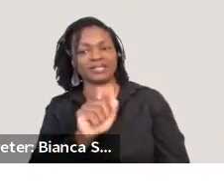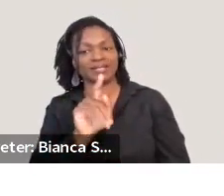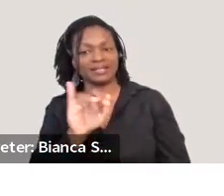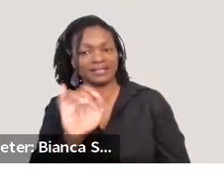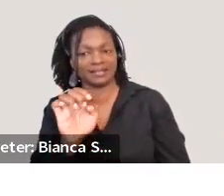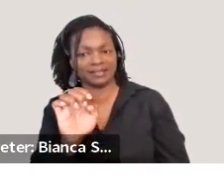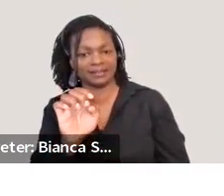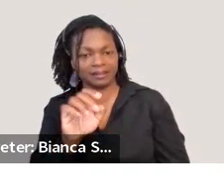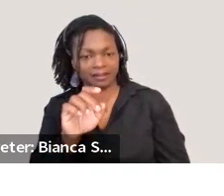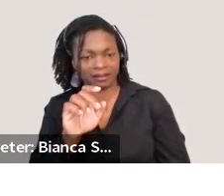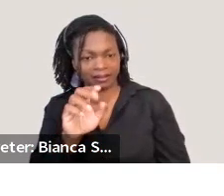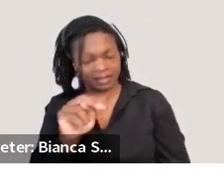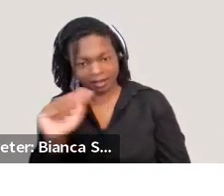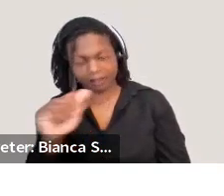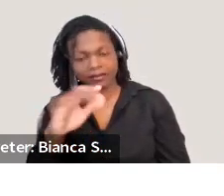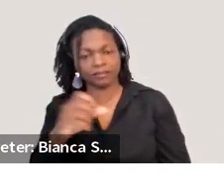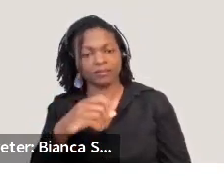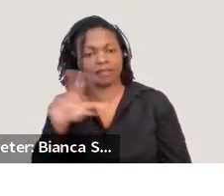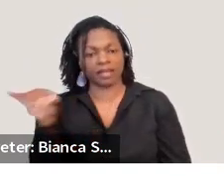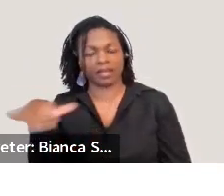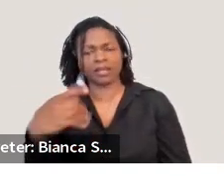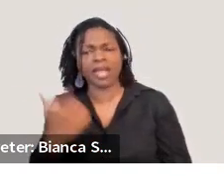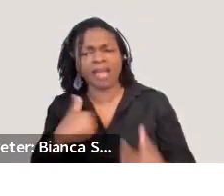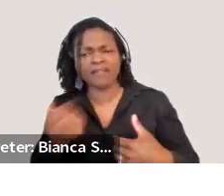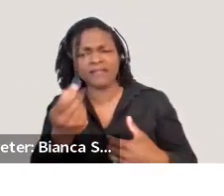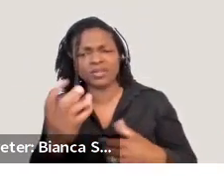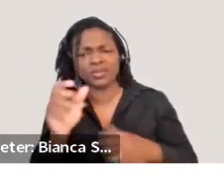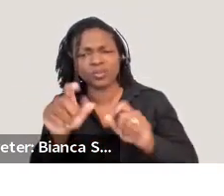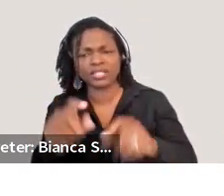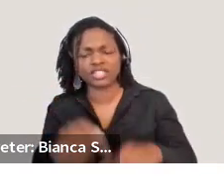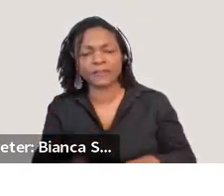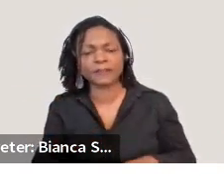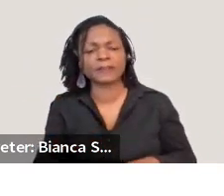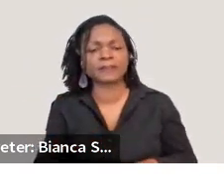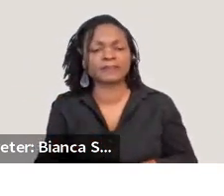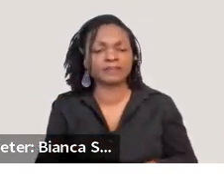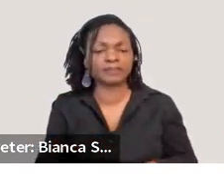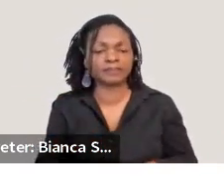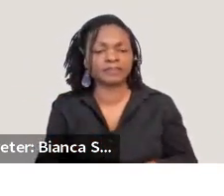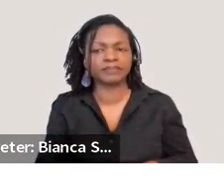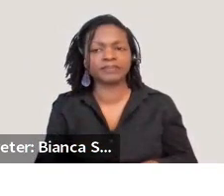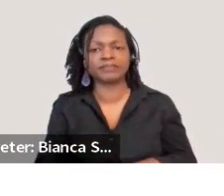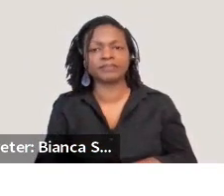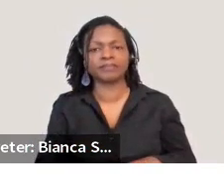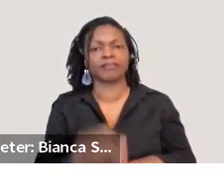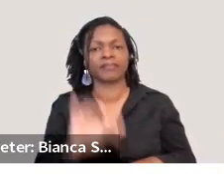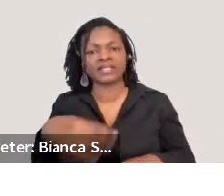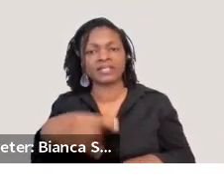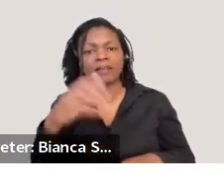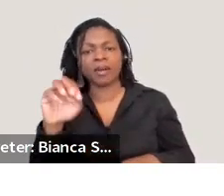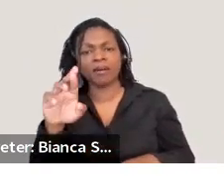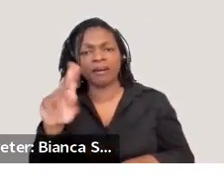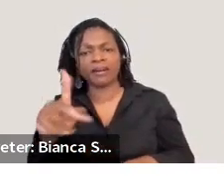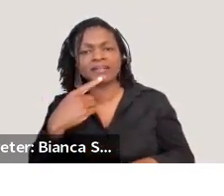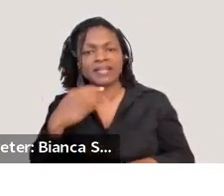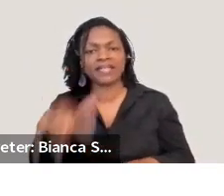quick. Mm-hmm. So Mark has he says he's a one-pager kind of guy, and he wants to know if we offer that.